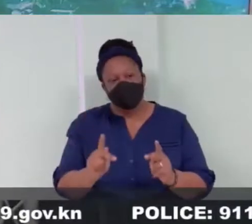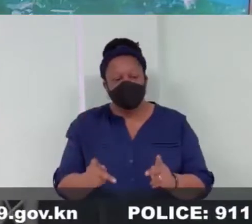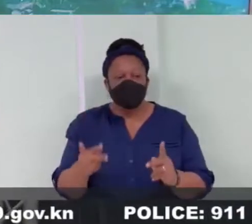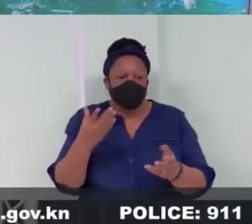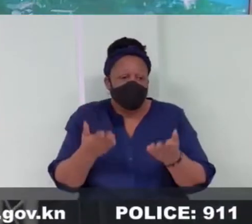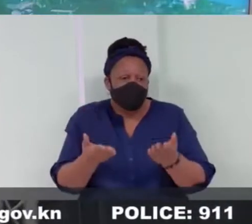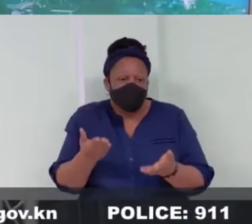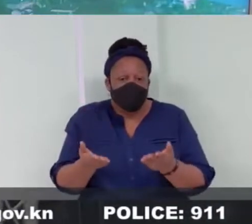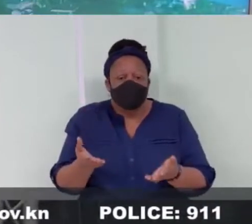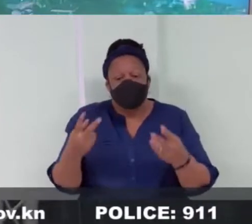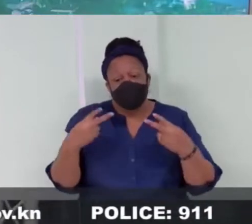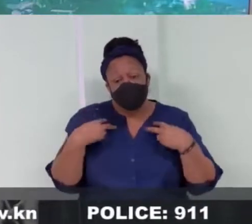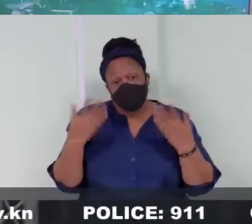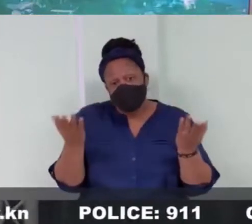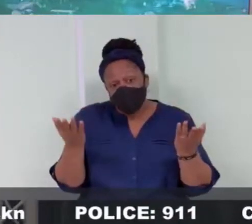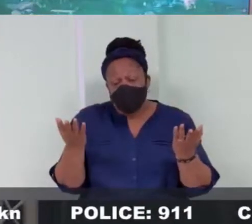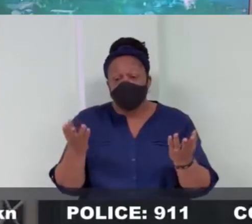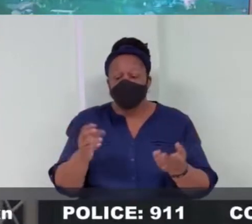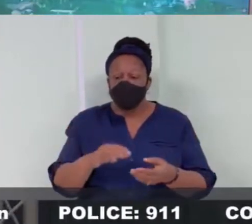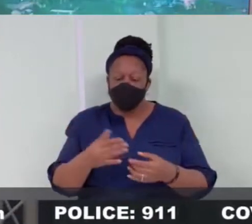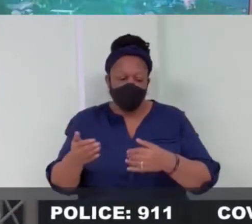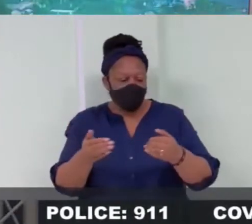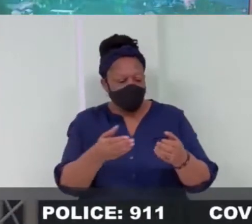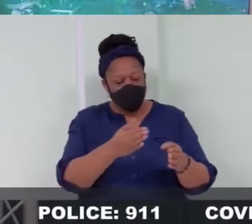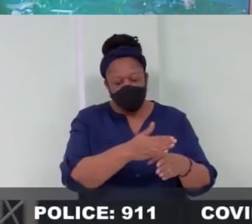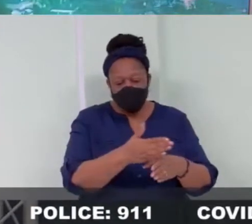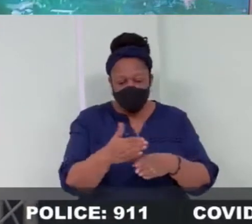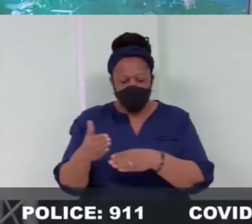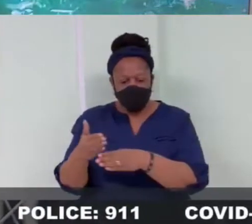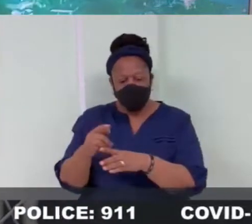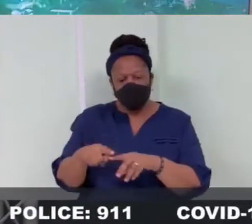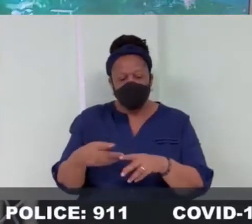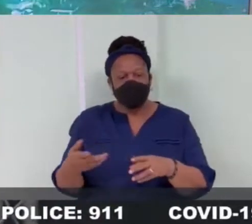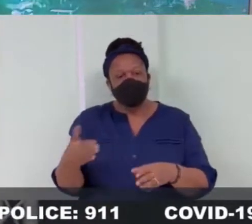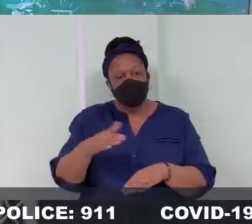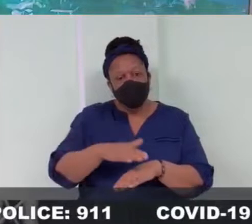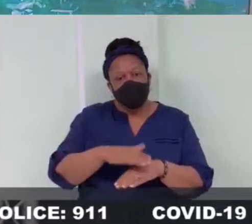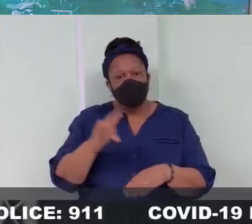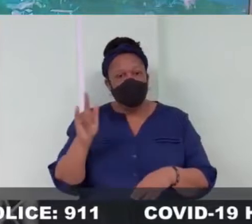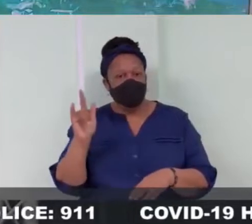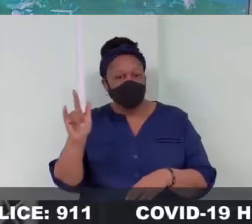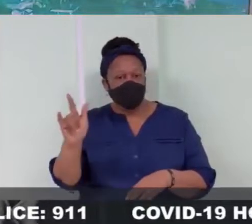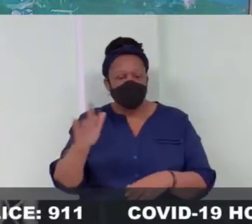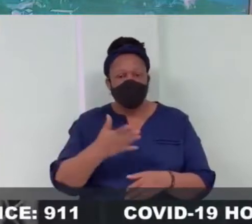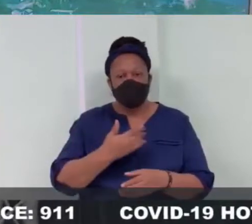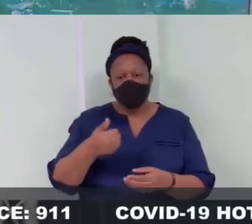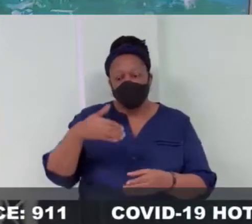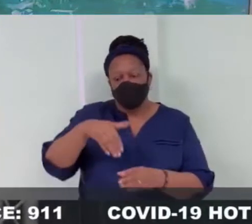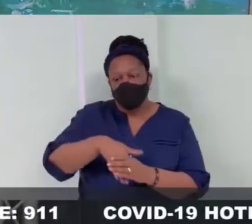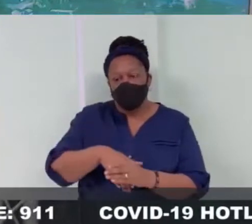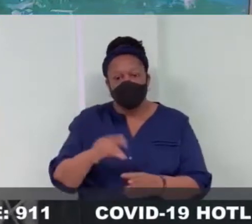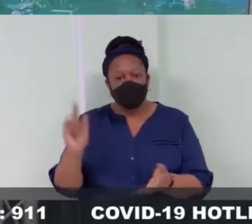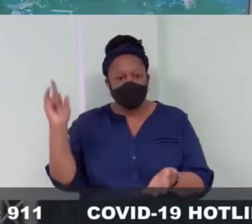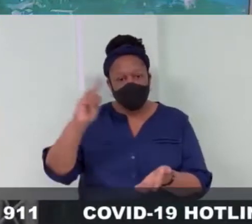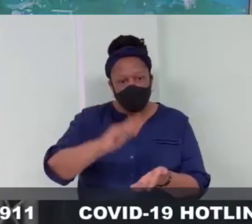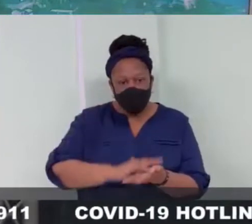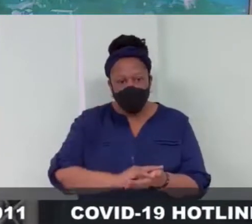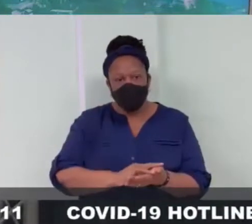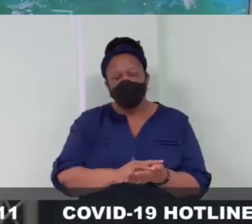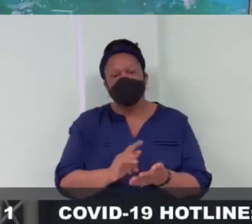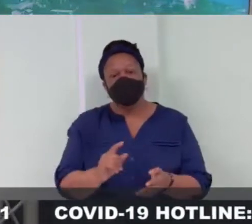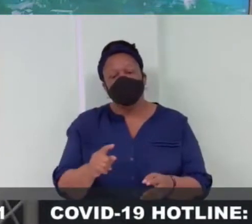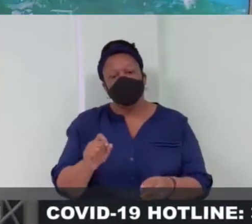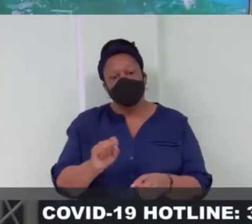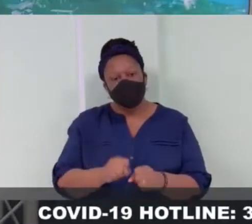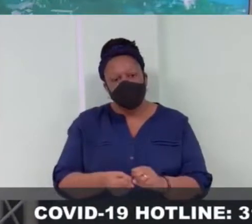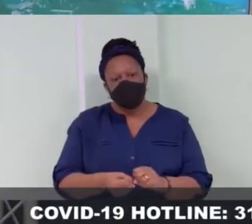is interaction between passengers when they are disembarking and when they are making their way through the RLB